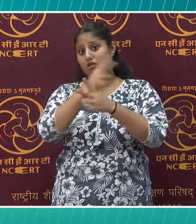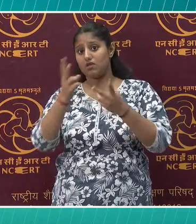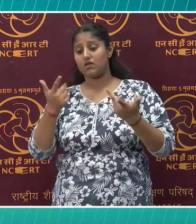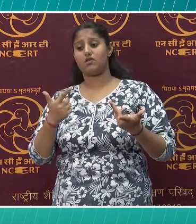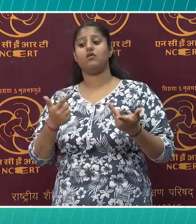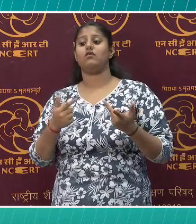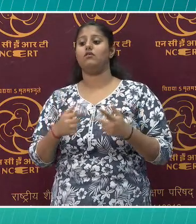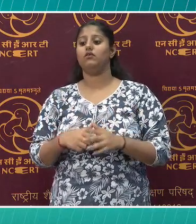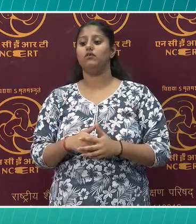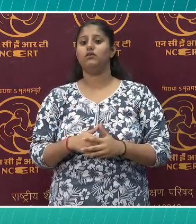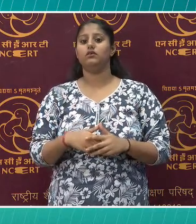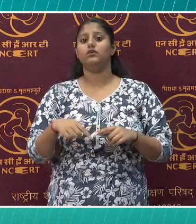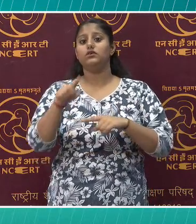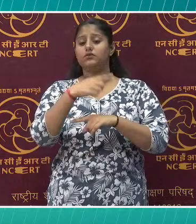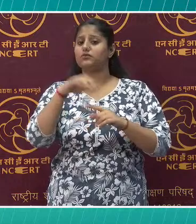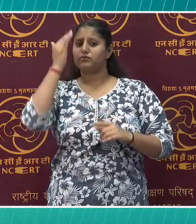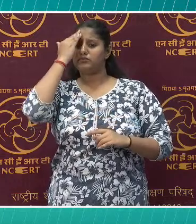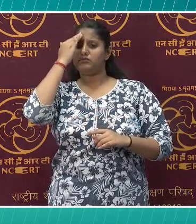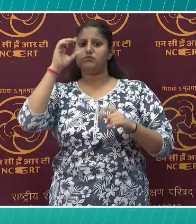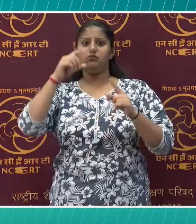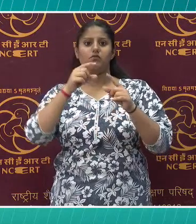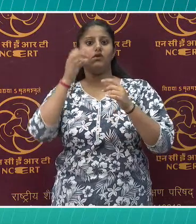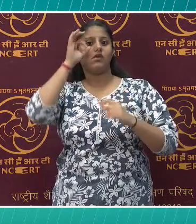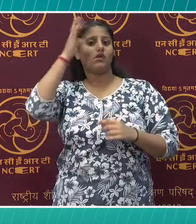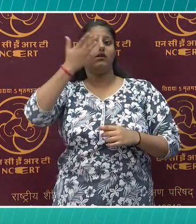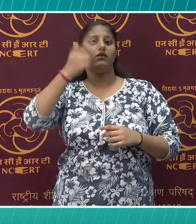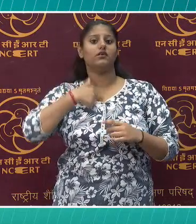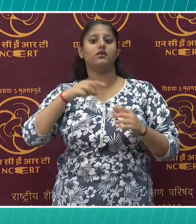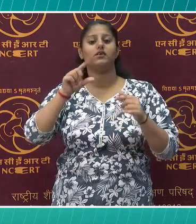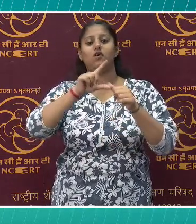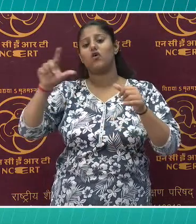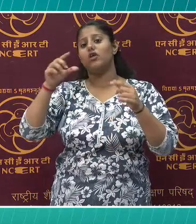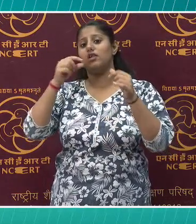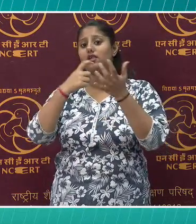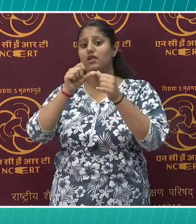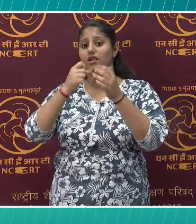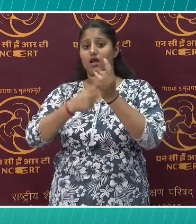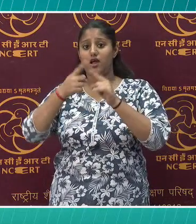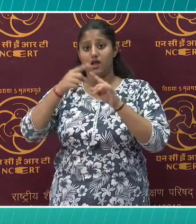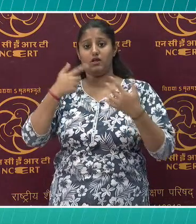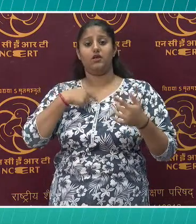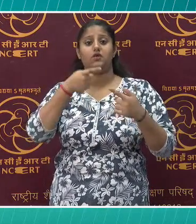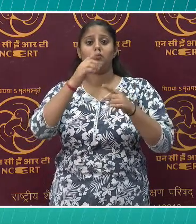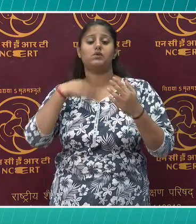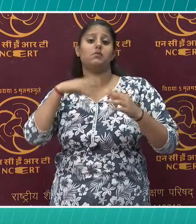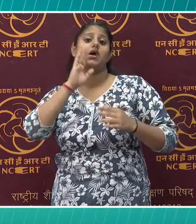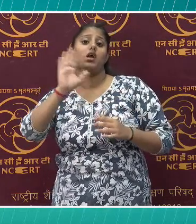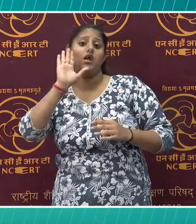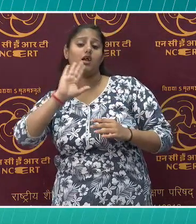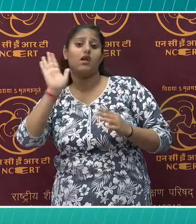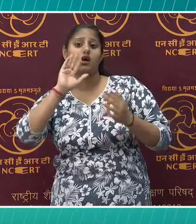arts again. Okay. And you know, theatre is one art which incorporates all the art forms. You can sing in theatre, you can